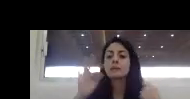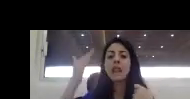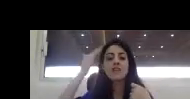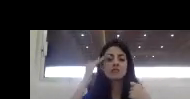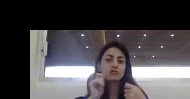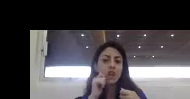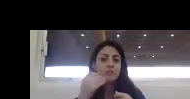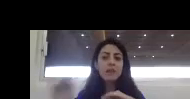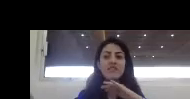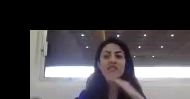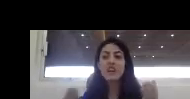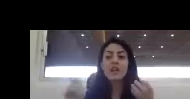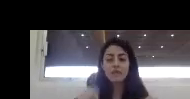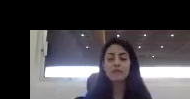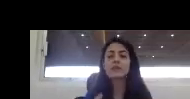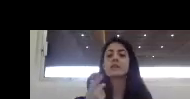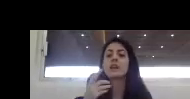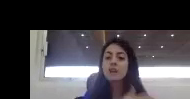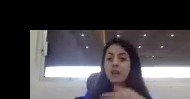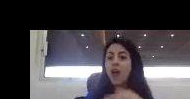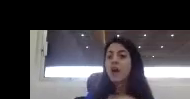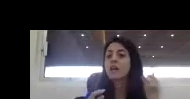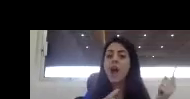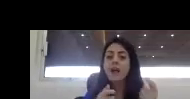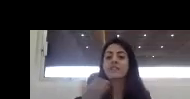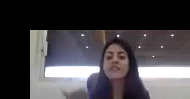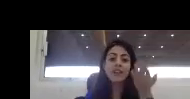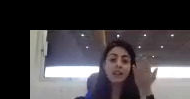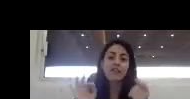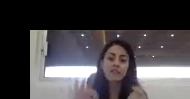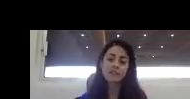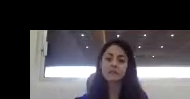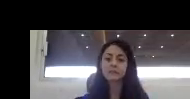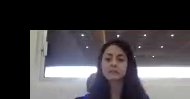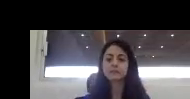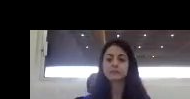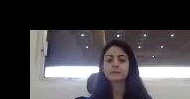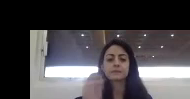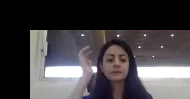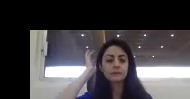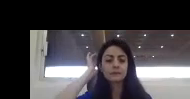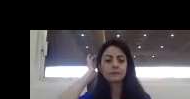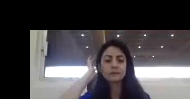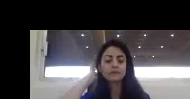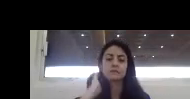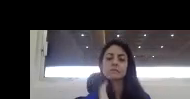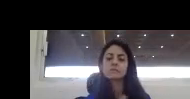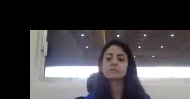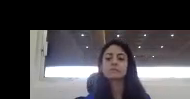entrenched for women living with disability because of their more limited access to labor market opportunities.